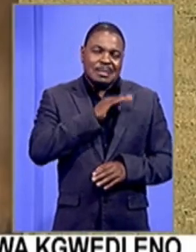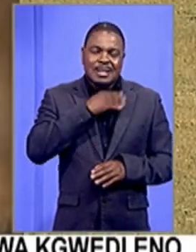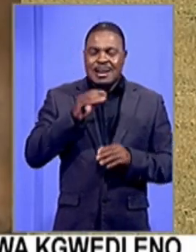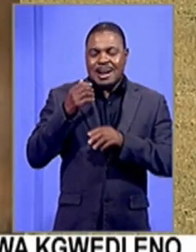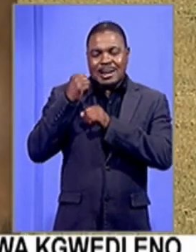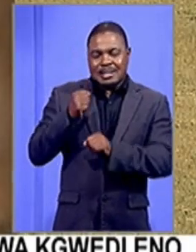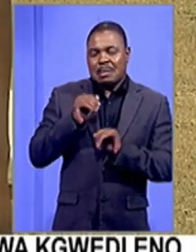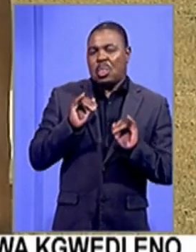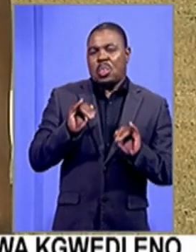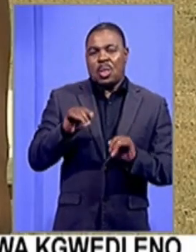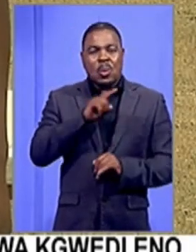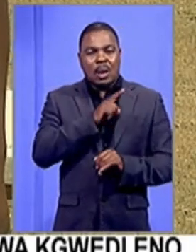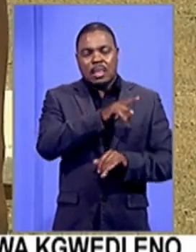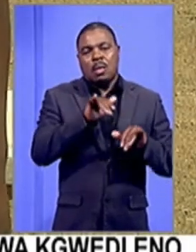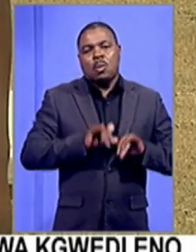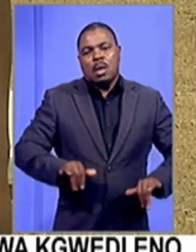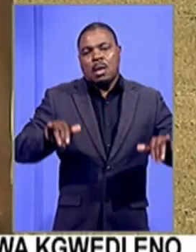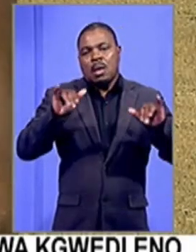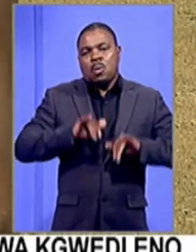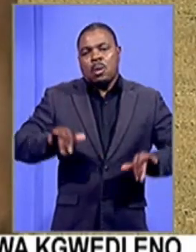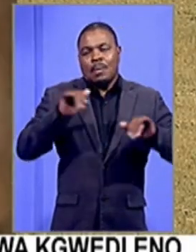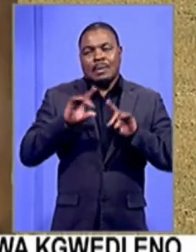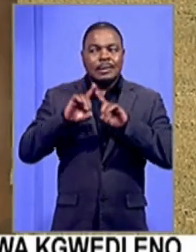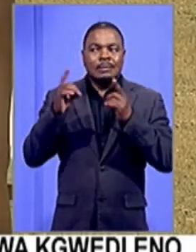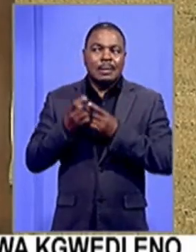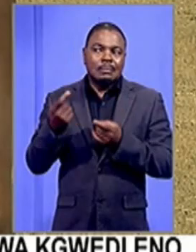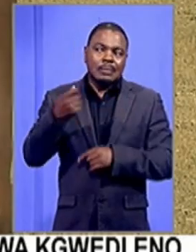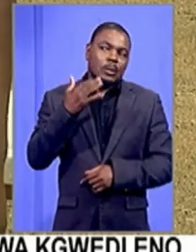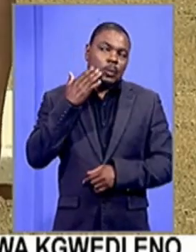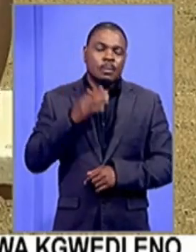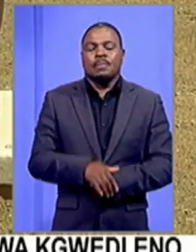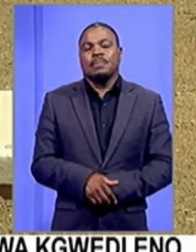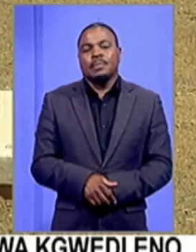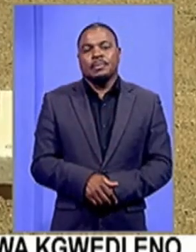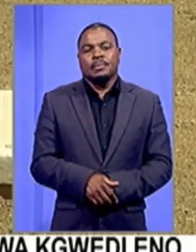ka ntlha ya fa ba tla tshwanela ke go leta go utlwa go tswa kwa lefapheng.